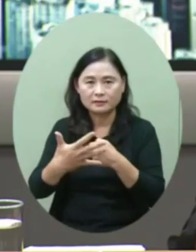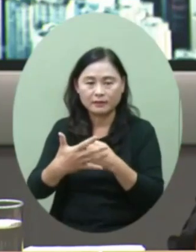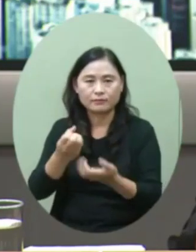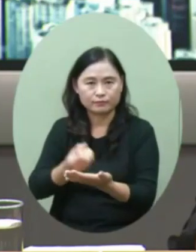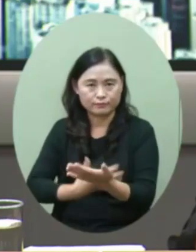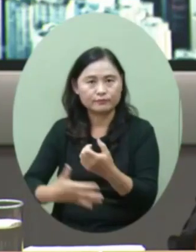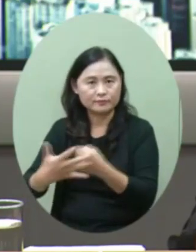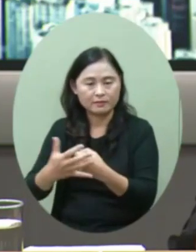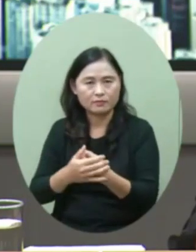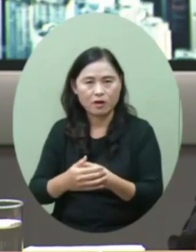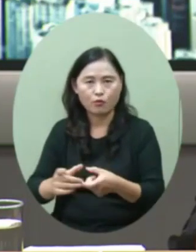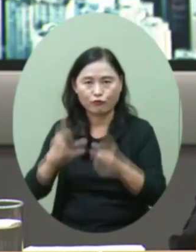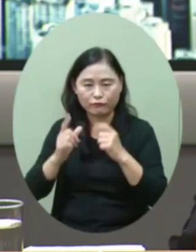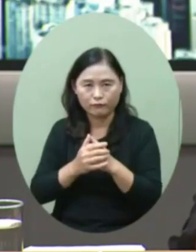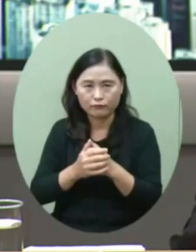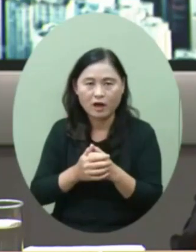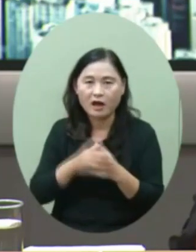procedural matters. And Chapter 5,